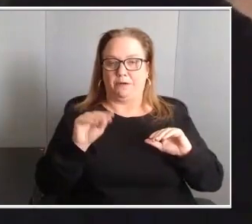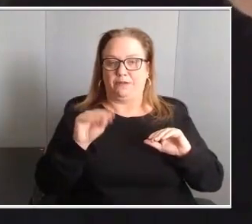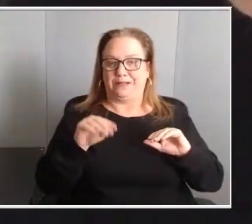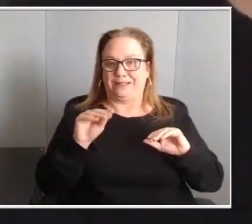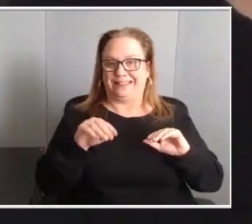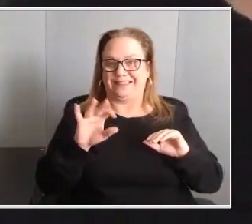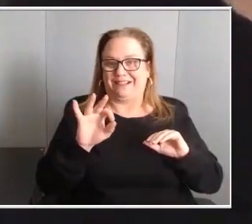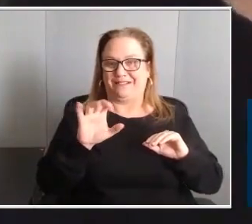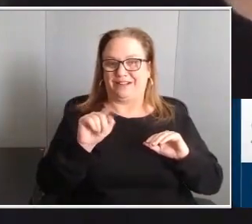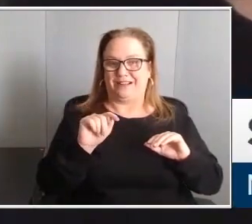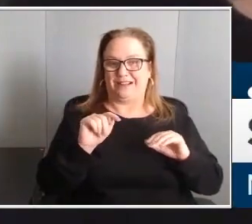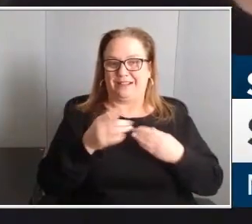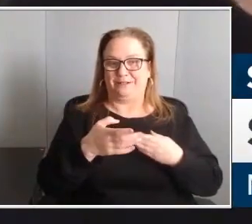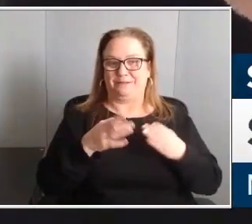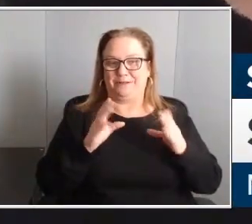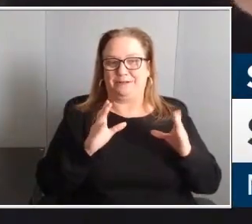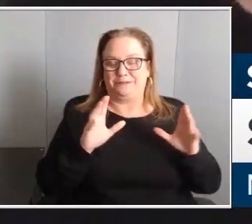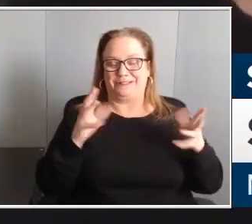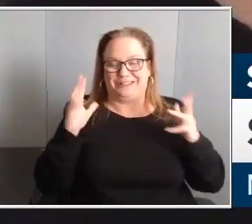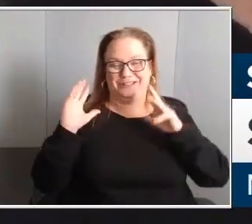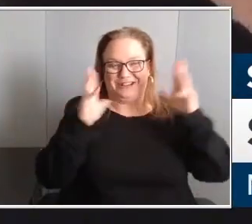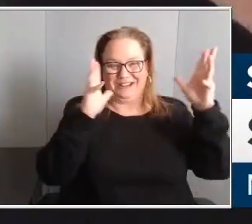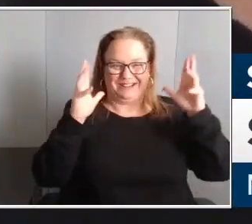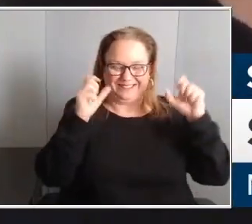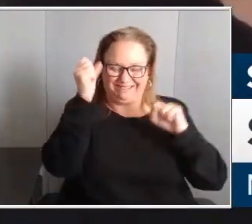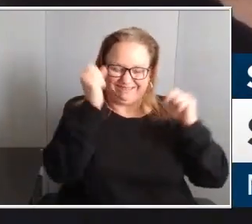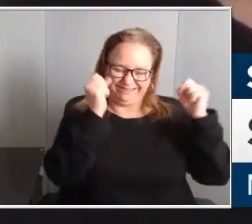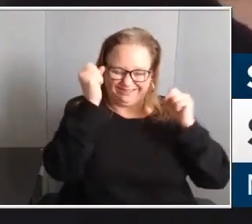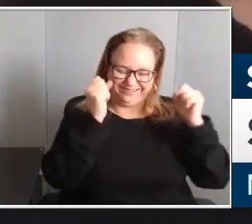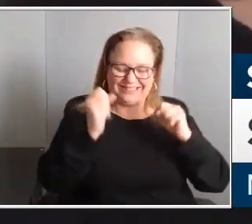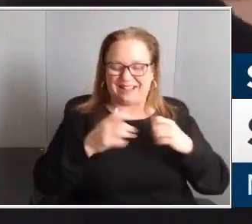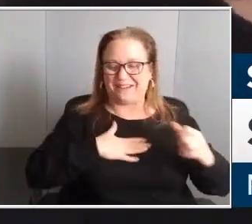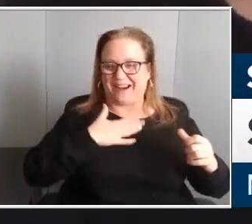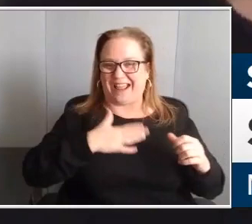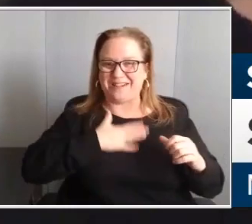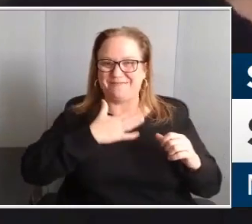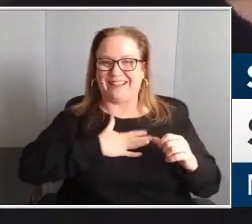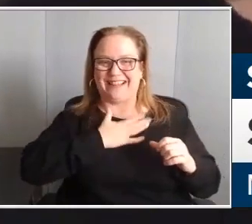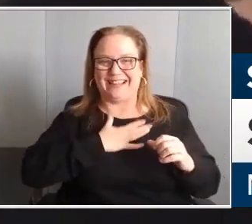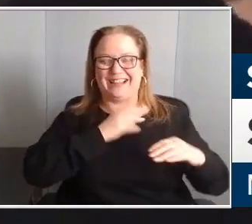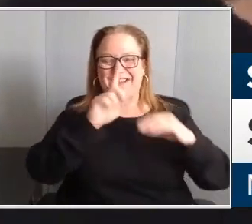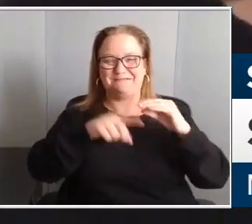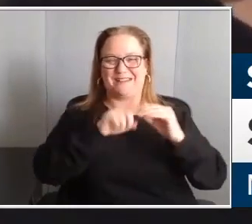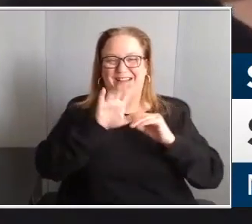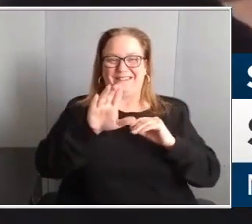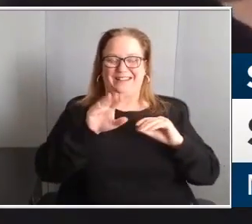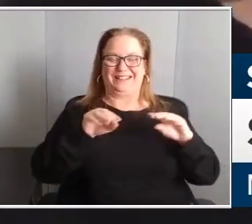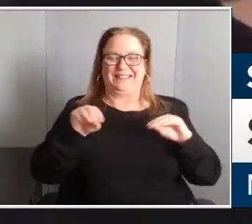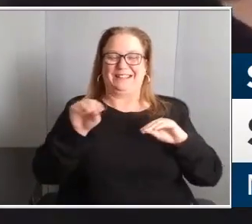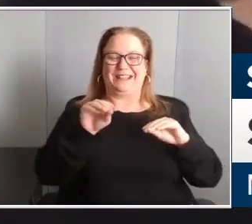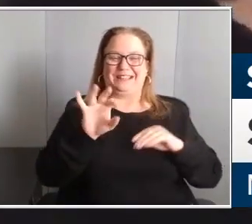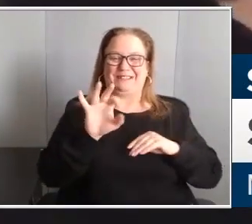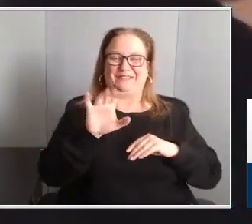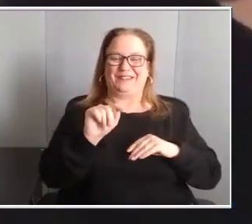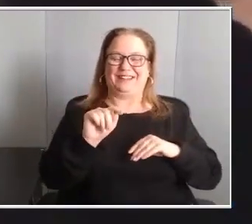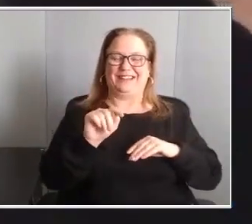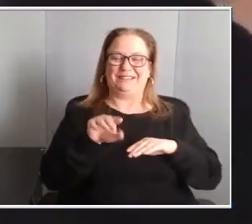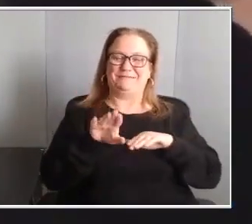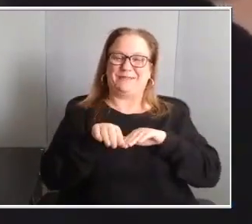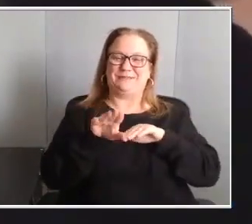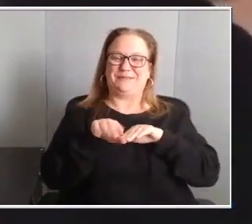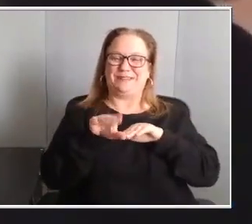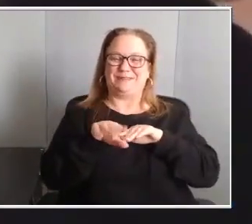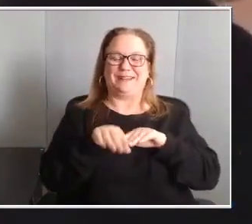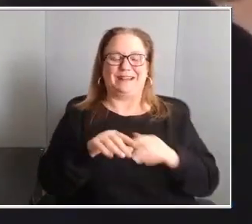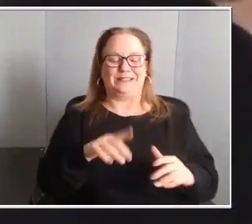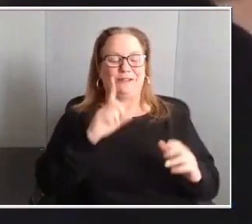foot, the whole room just cheered, and they were all really happy about that. So it gave us a lot of hope for